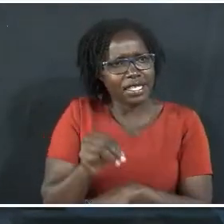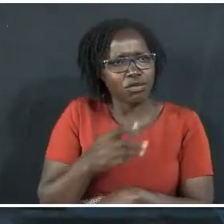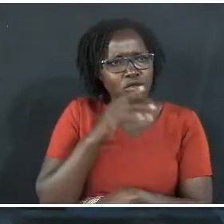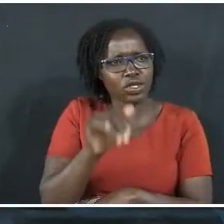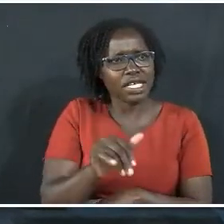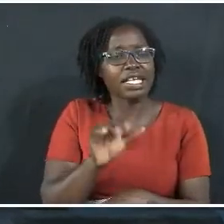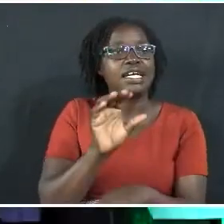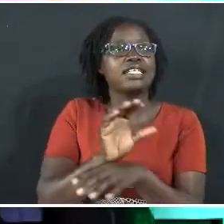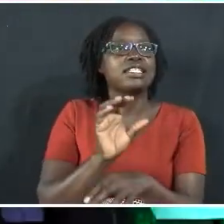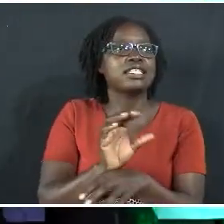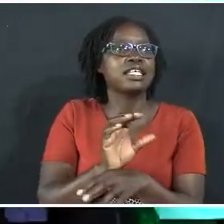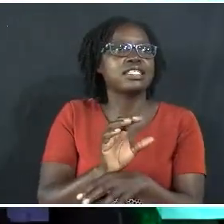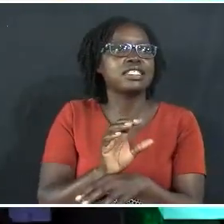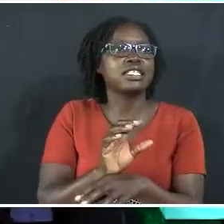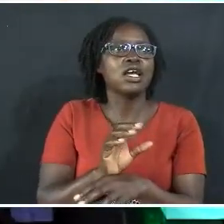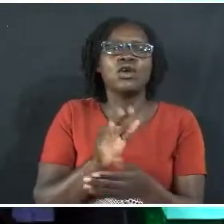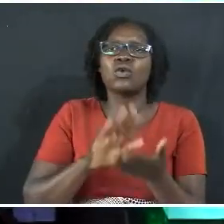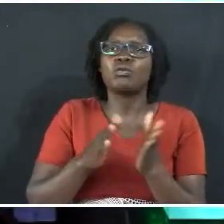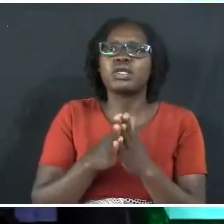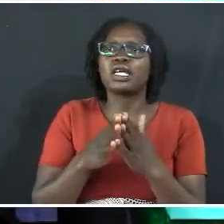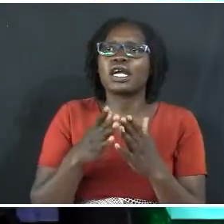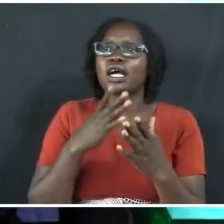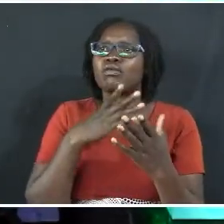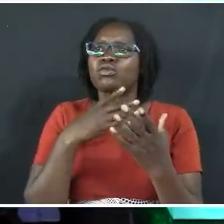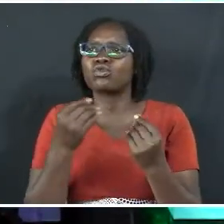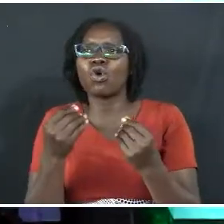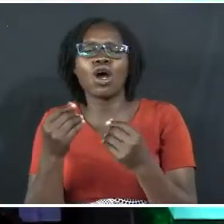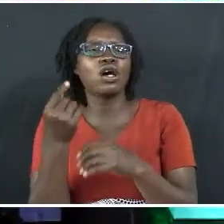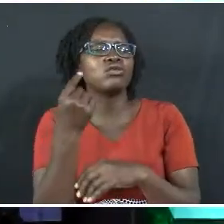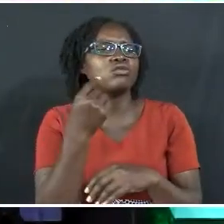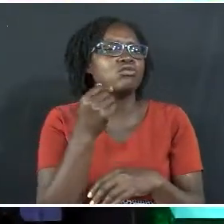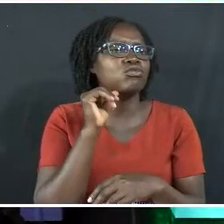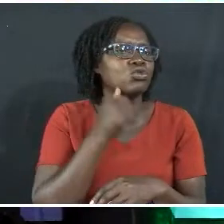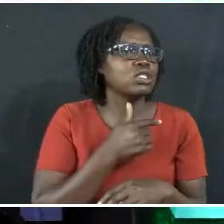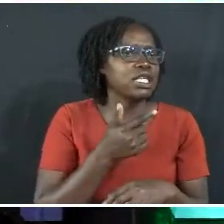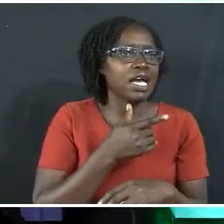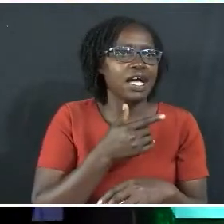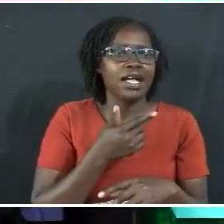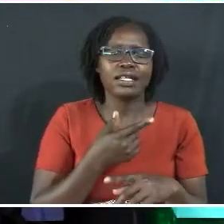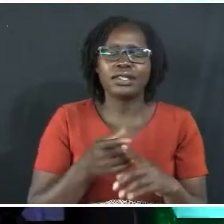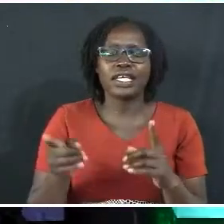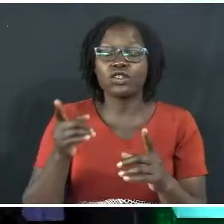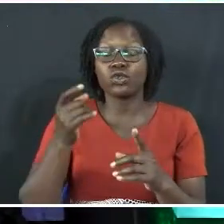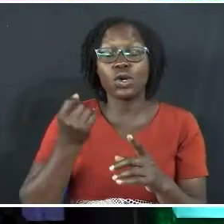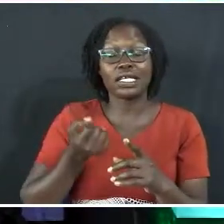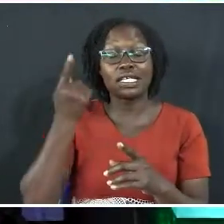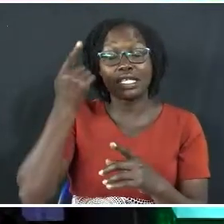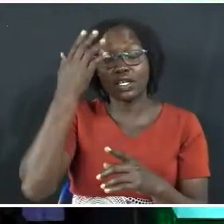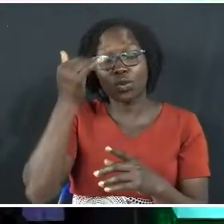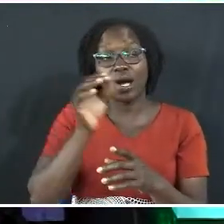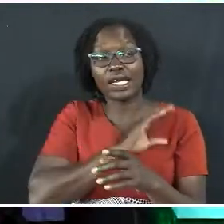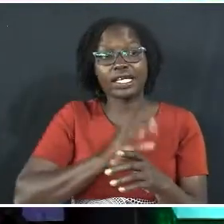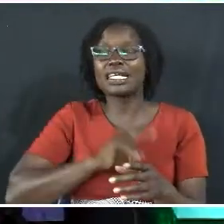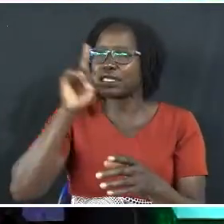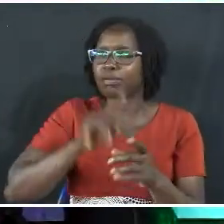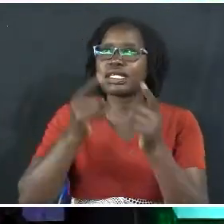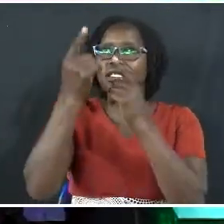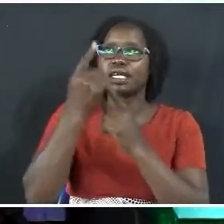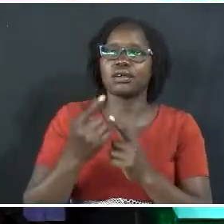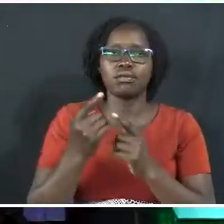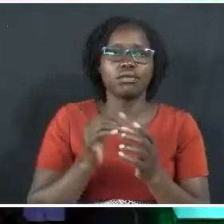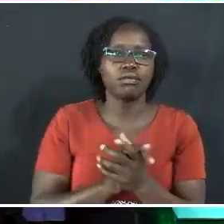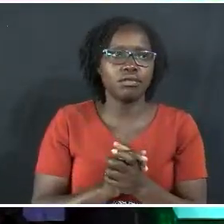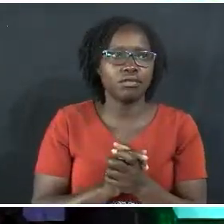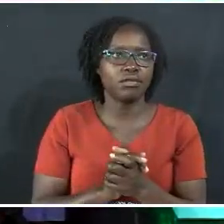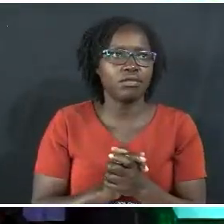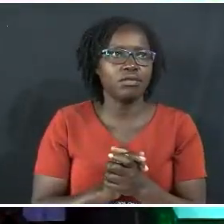that the church will become Sodom and Gomorrah, then you understand why Christ must come.